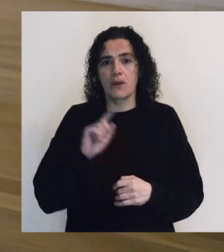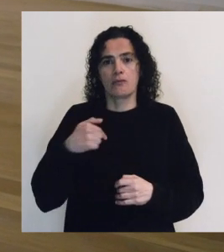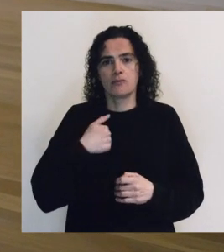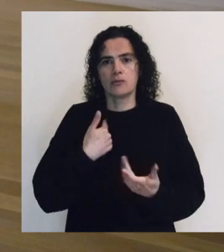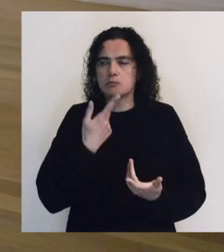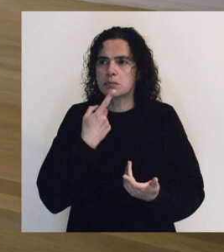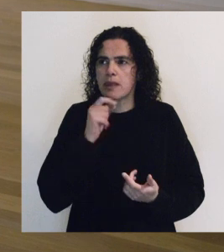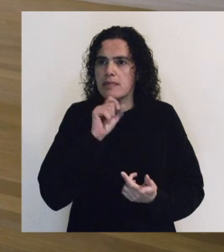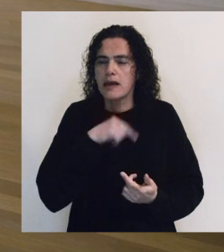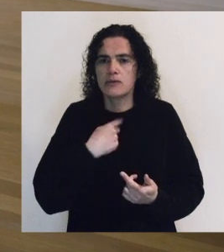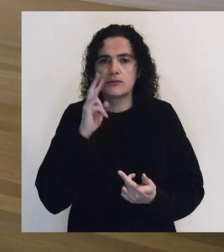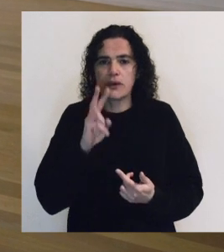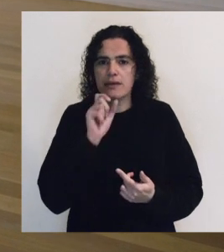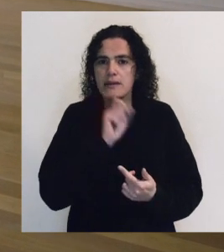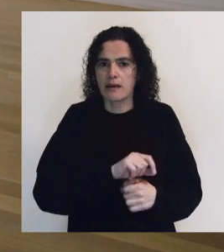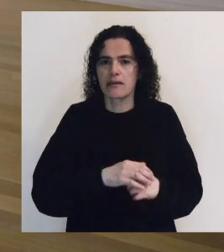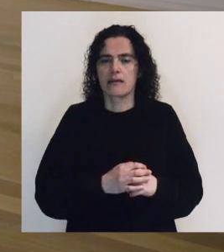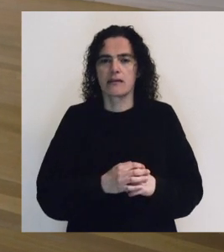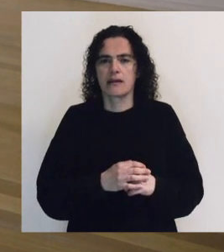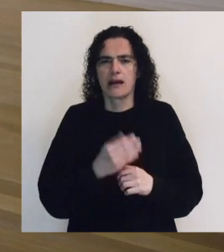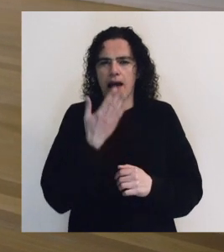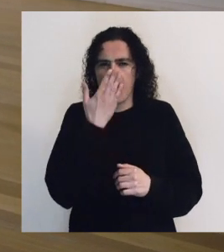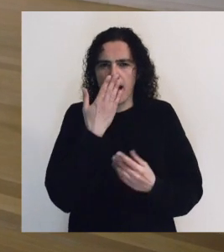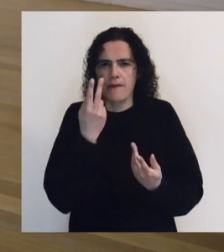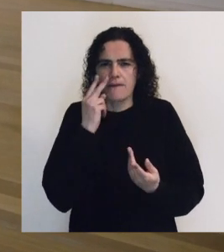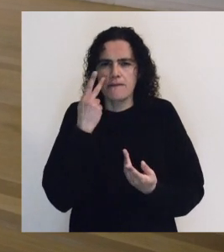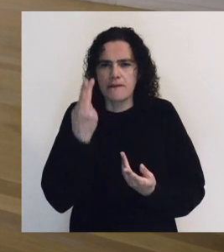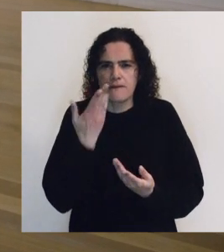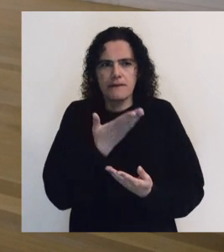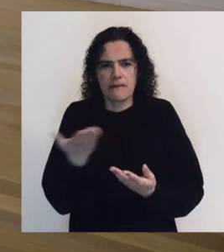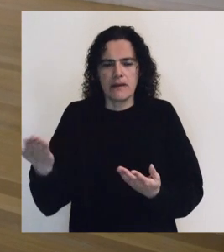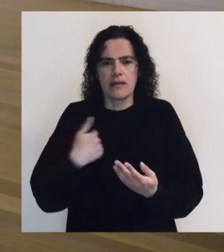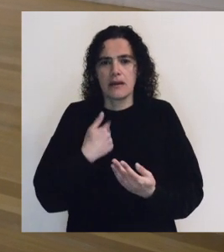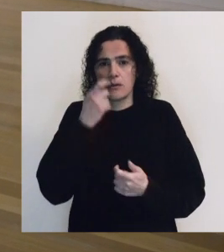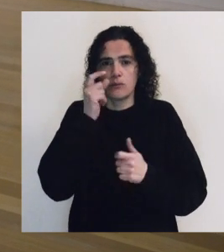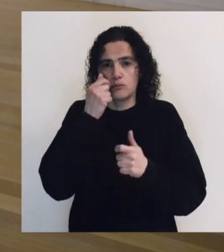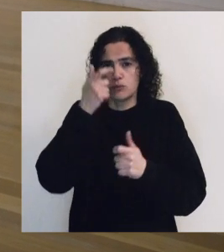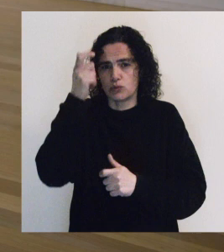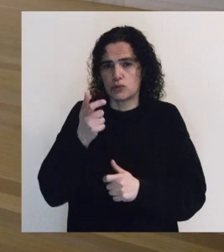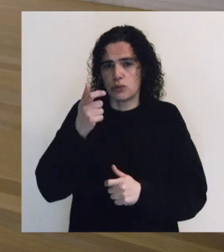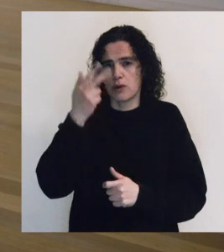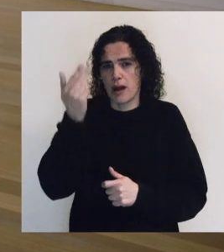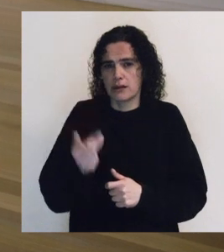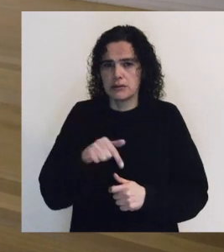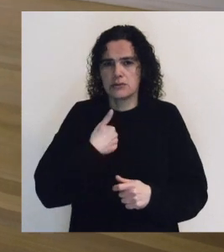So we can understand, we can see, almost live, an artist